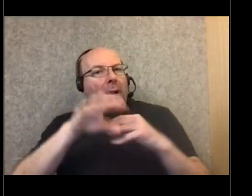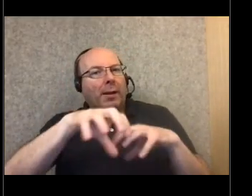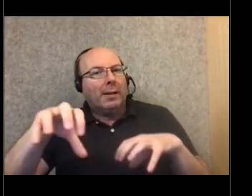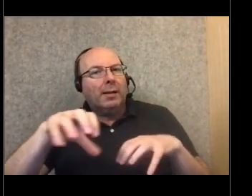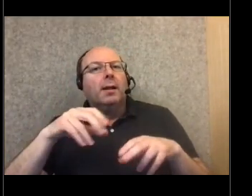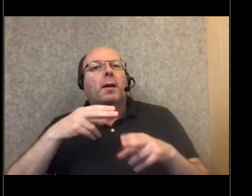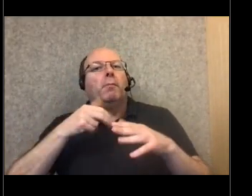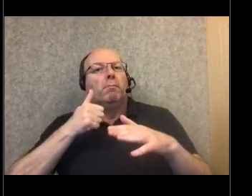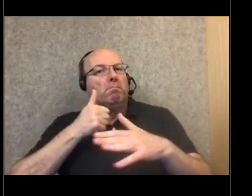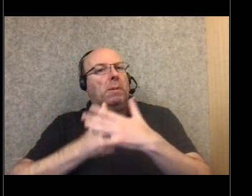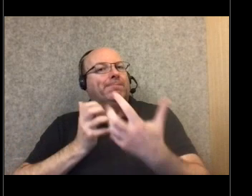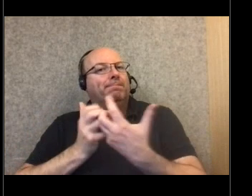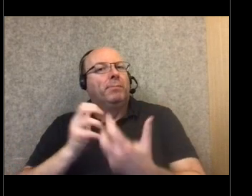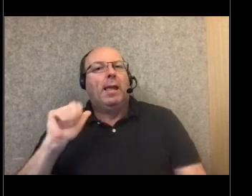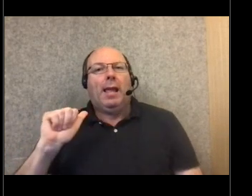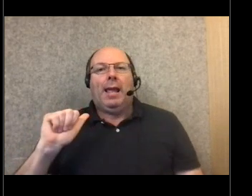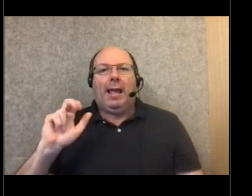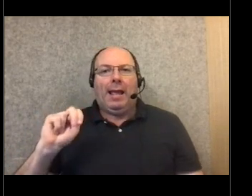ANSI